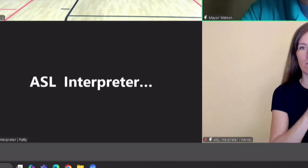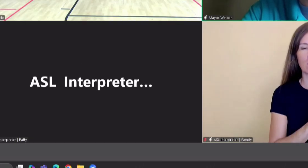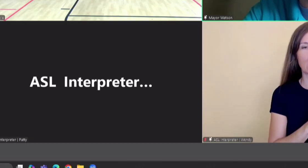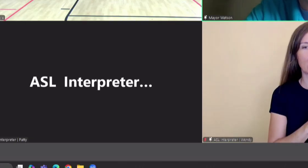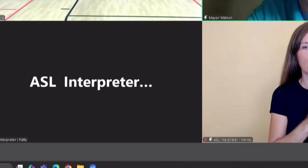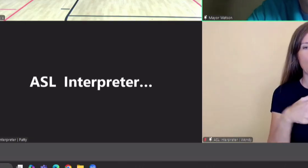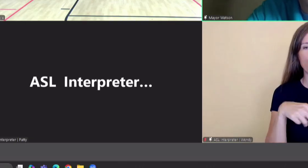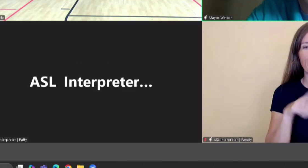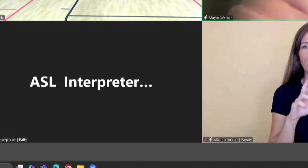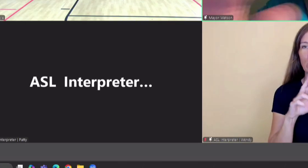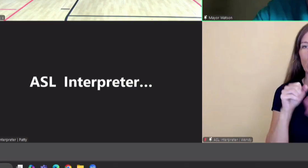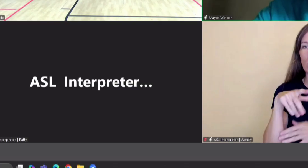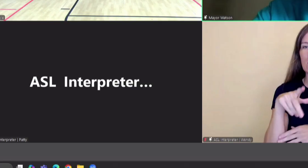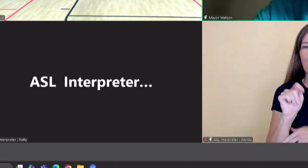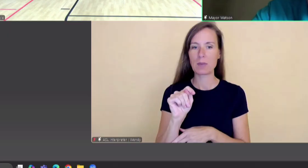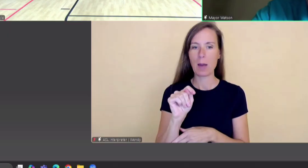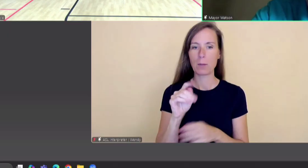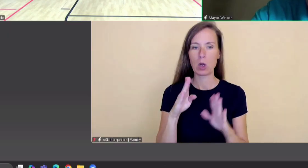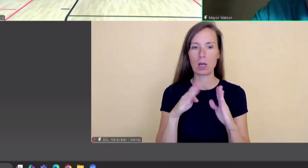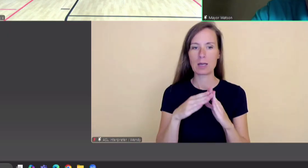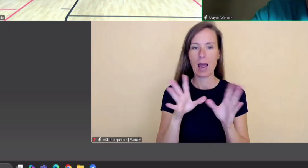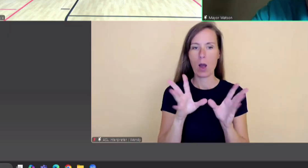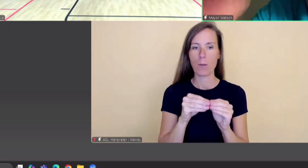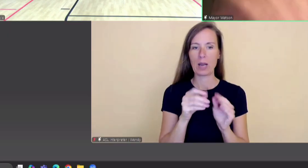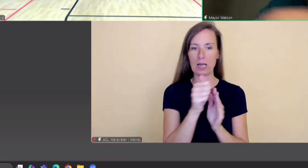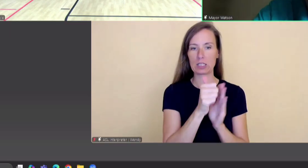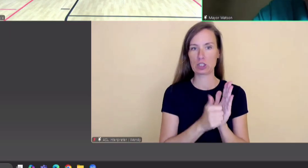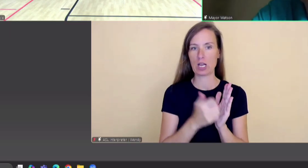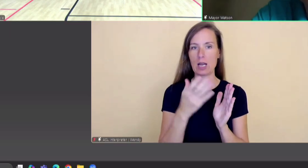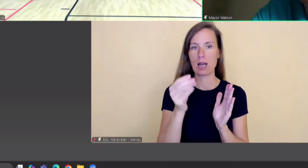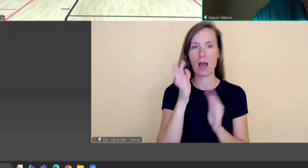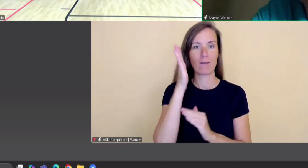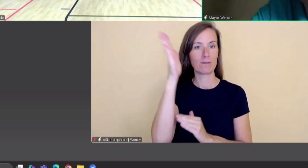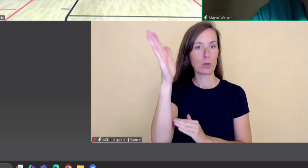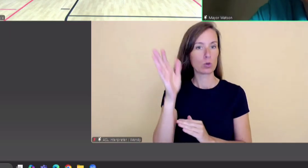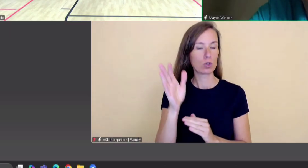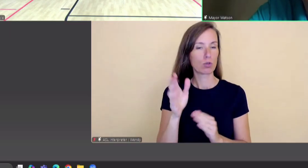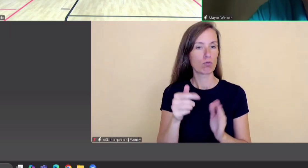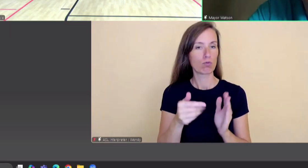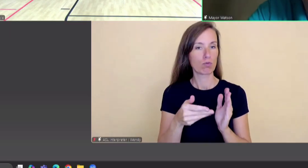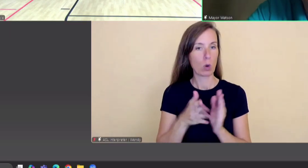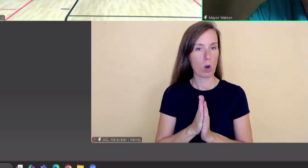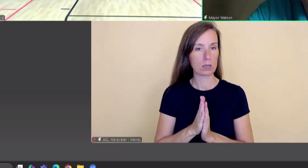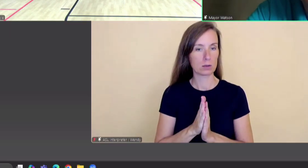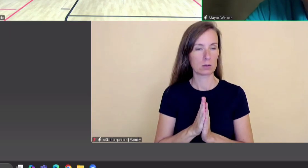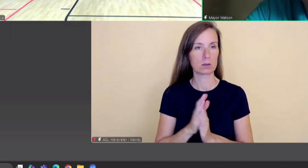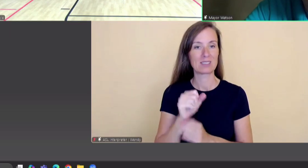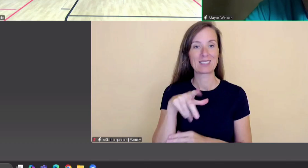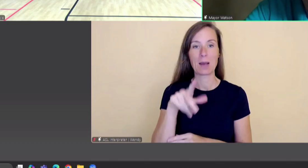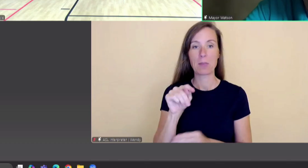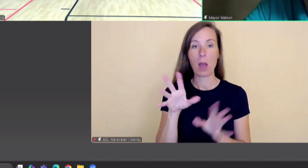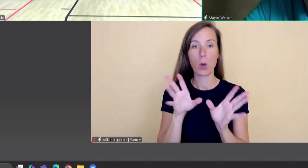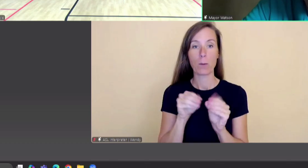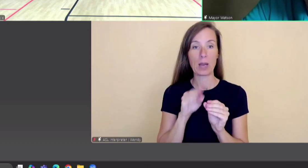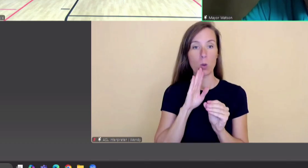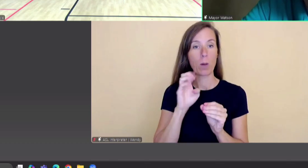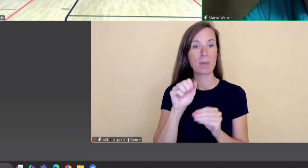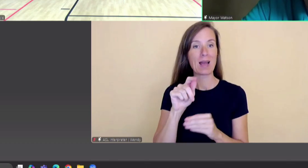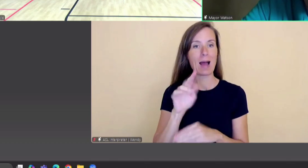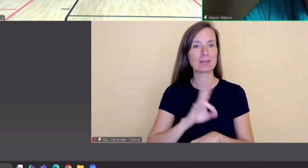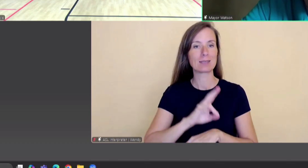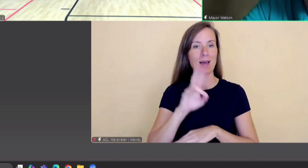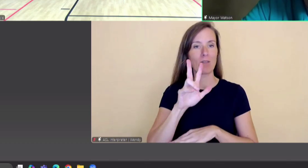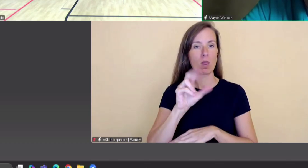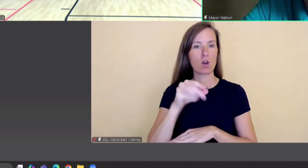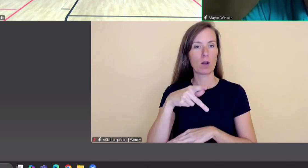meeting agenda and future requests. The September town meeting will be at 7:30 p.m.